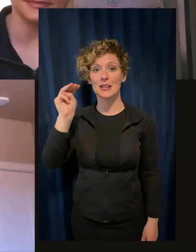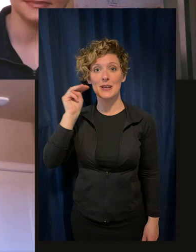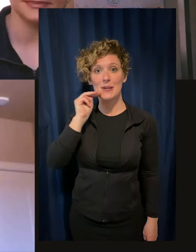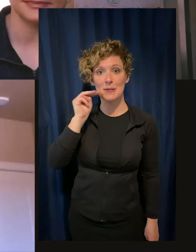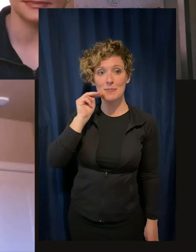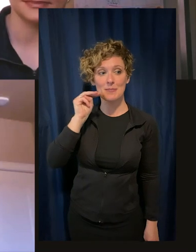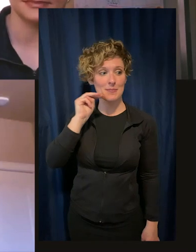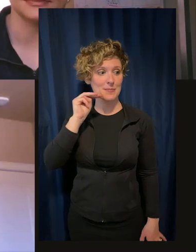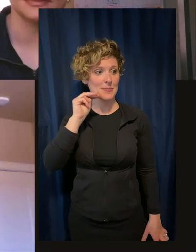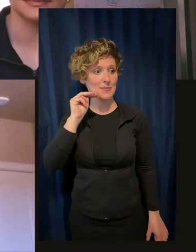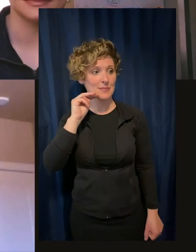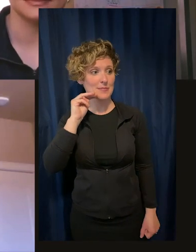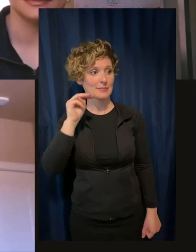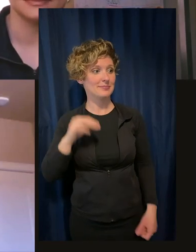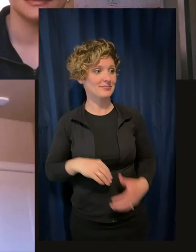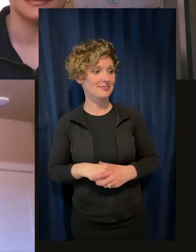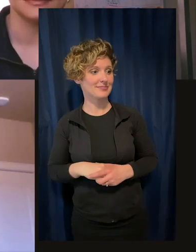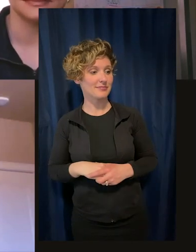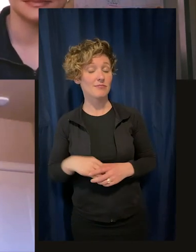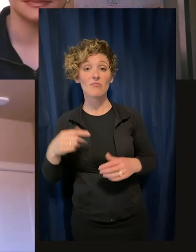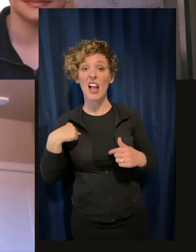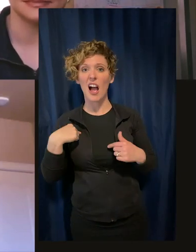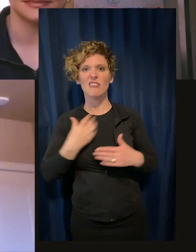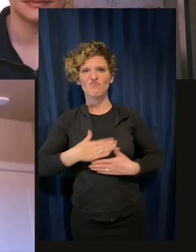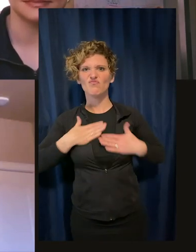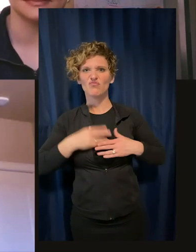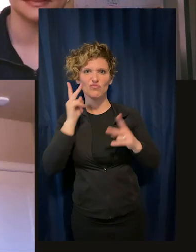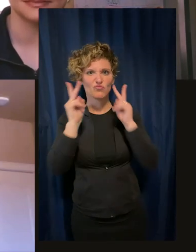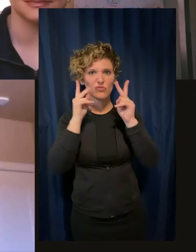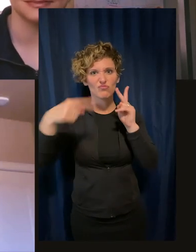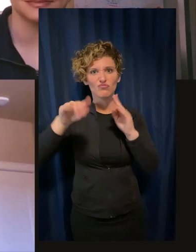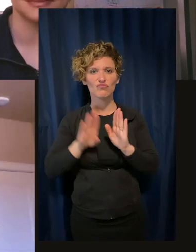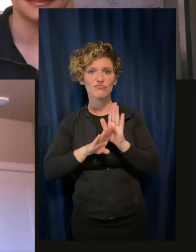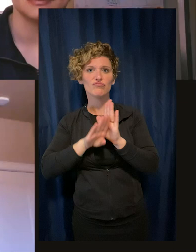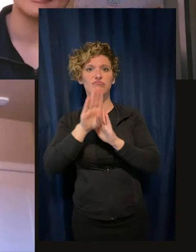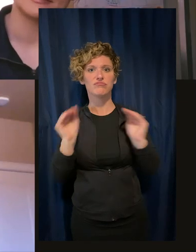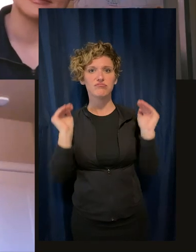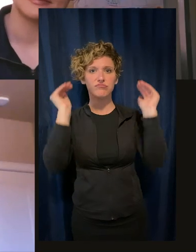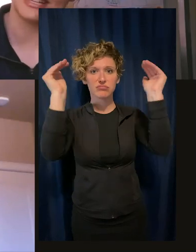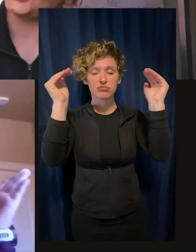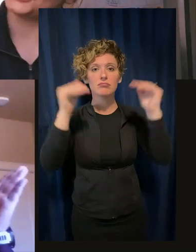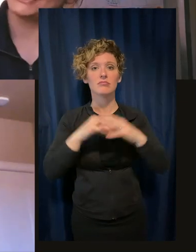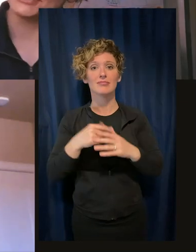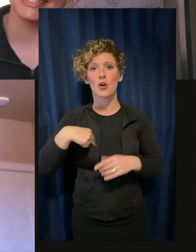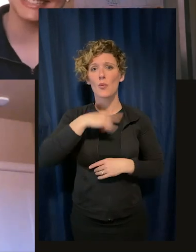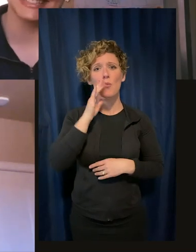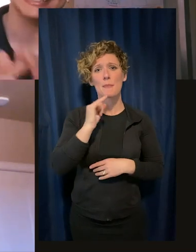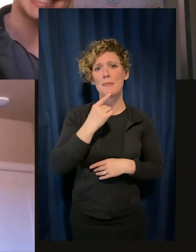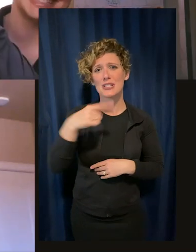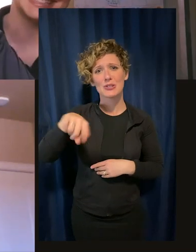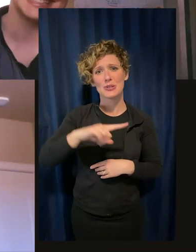grow into young adults. We want to wish you luck in all of your future adventures. We're going to miss you all so much.